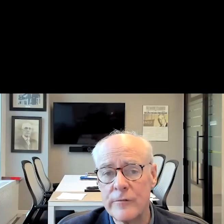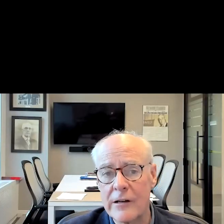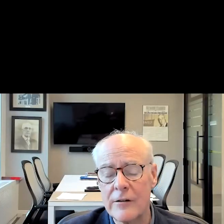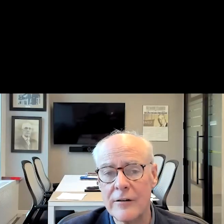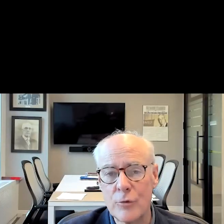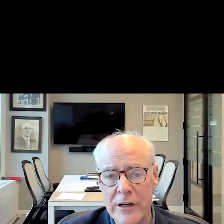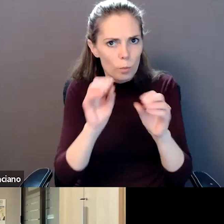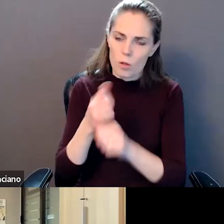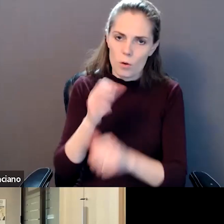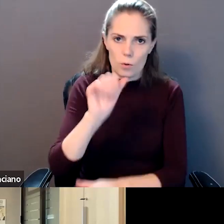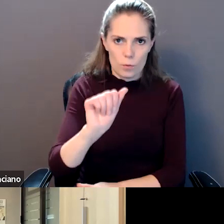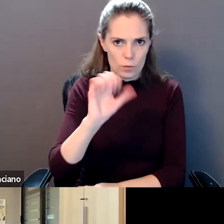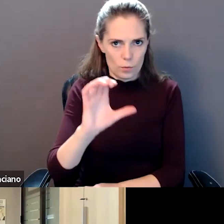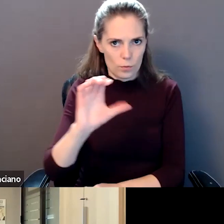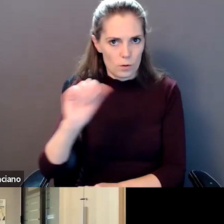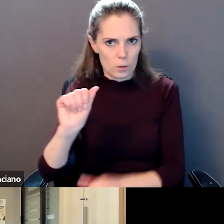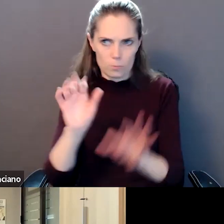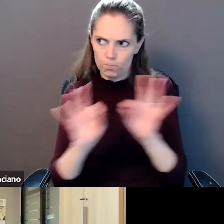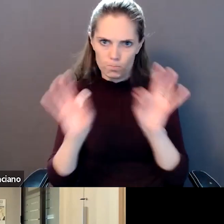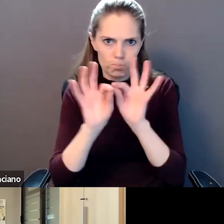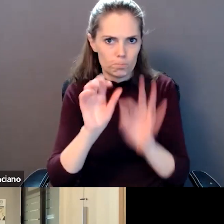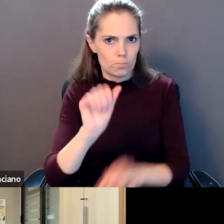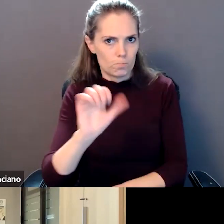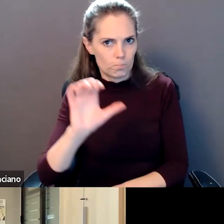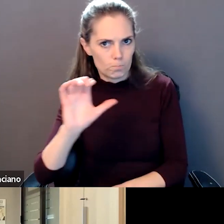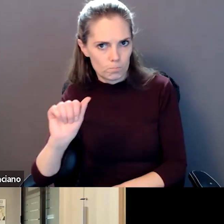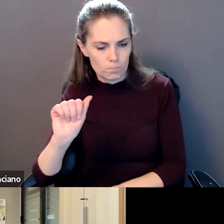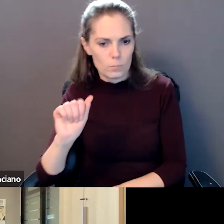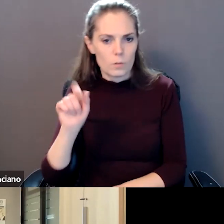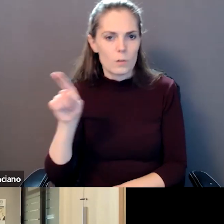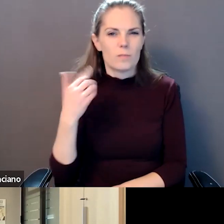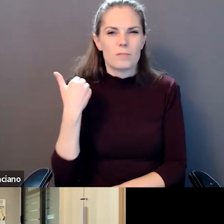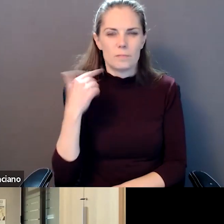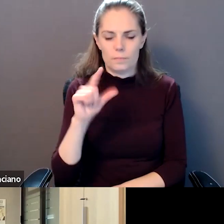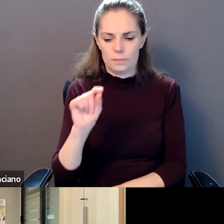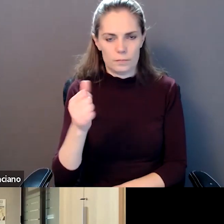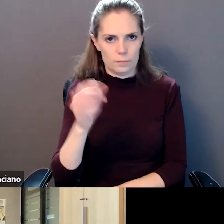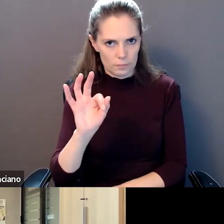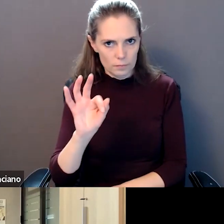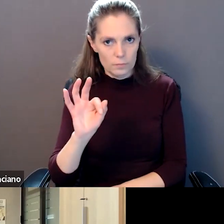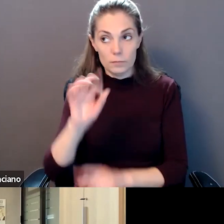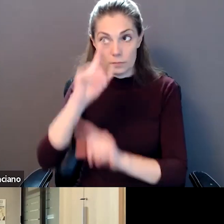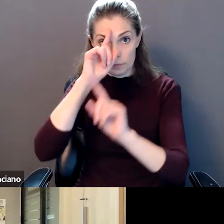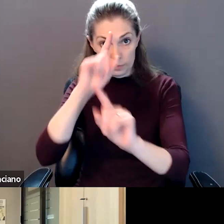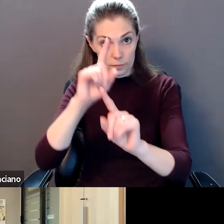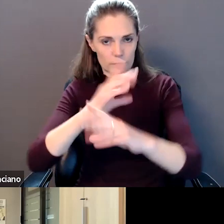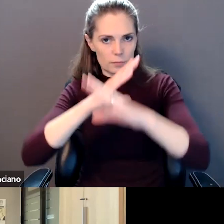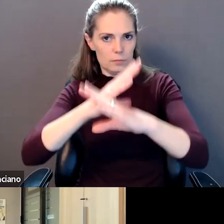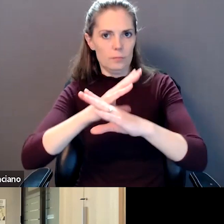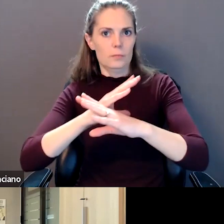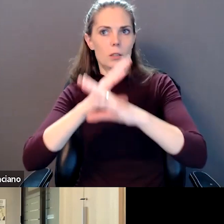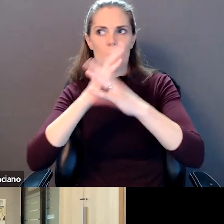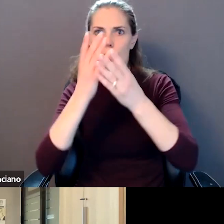into effect in 2019. And it aims to realize a barrier-free Canada by 2040